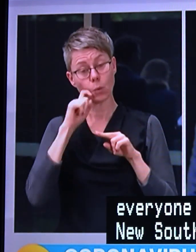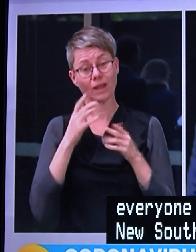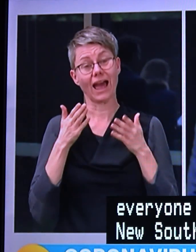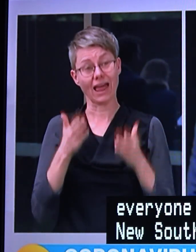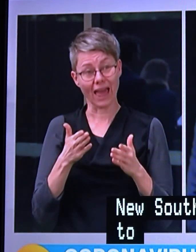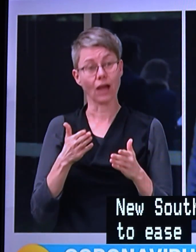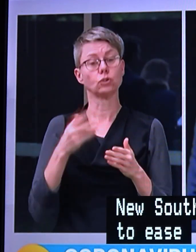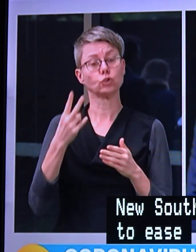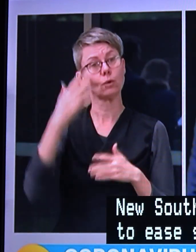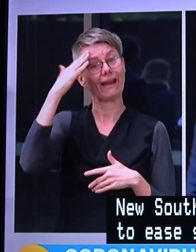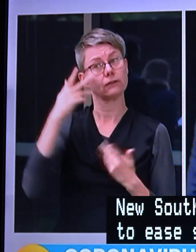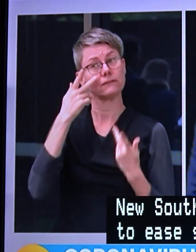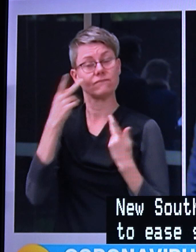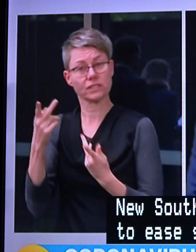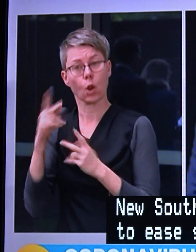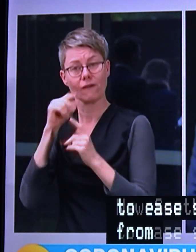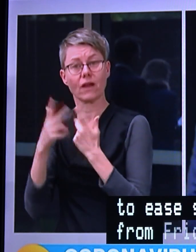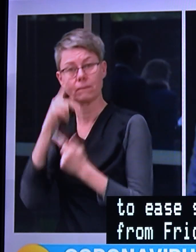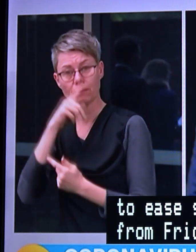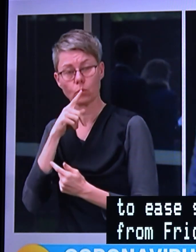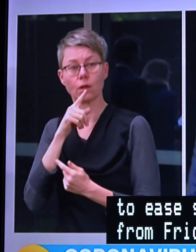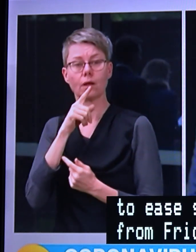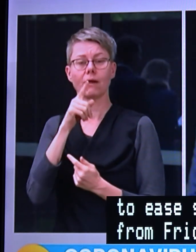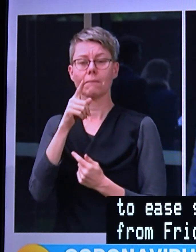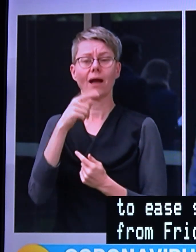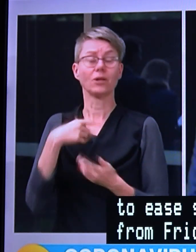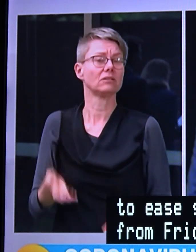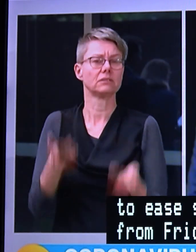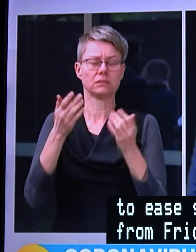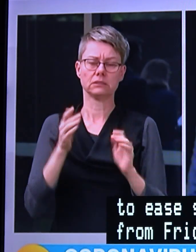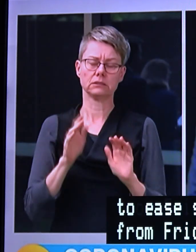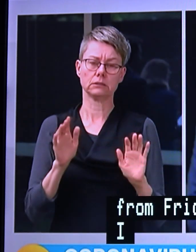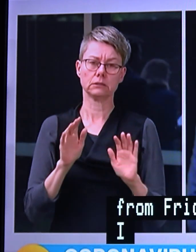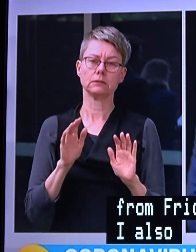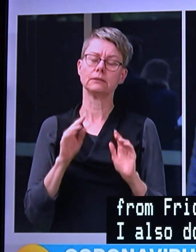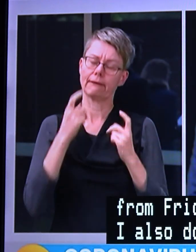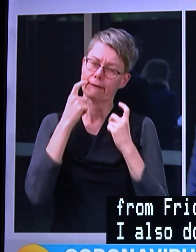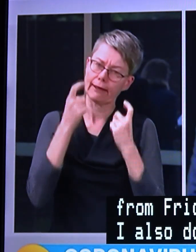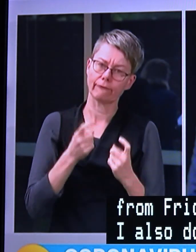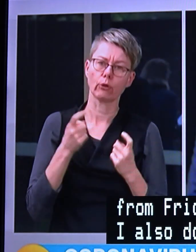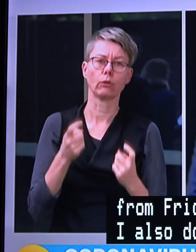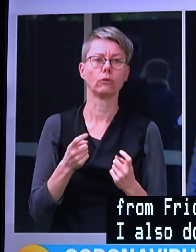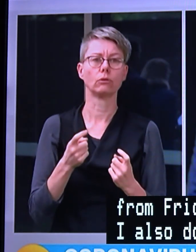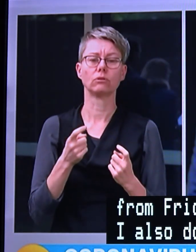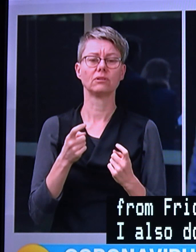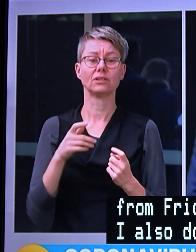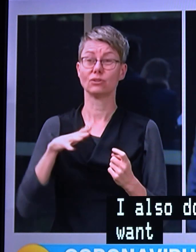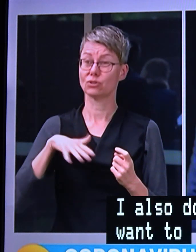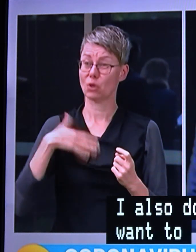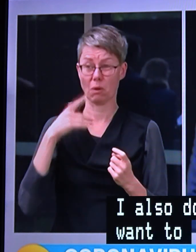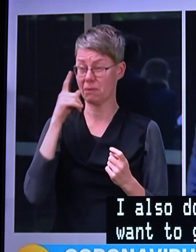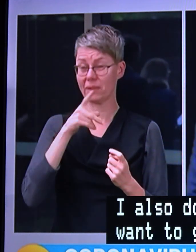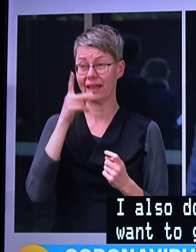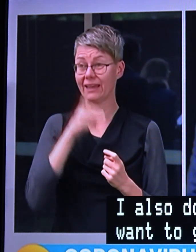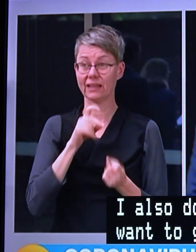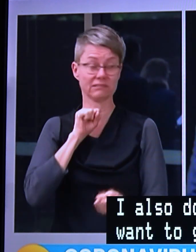Friday and going into May. But I also do it with caution. We don't want to go back to a situation where people are having to be